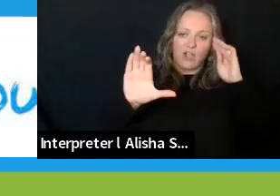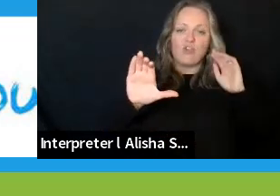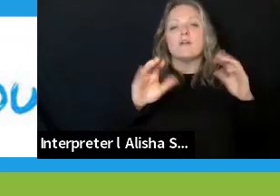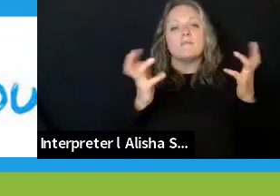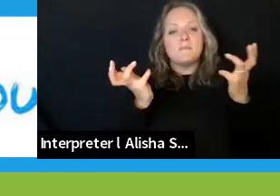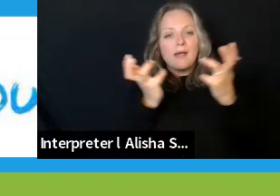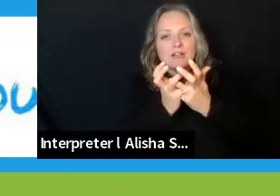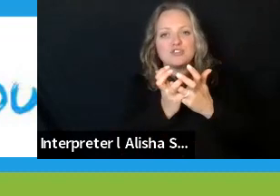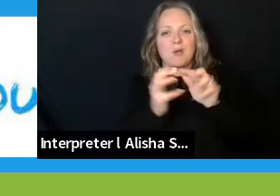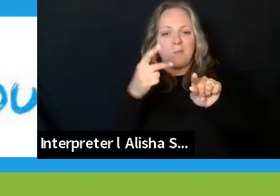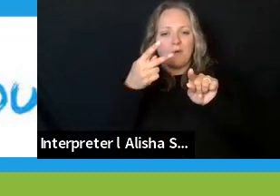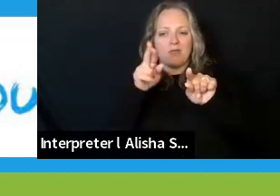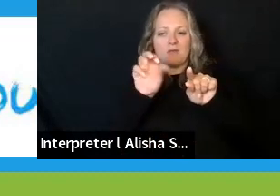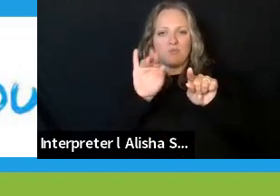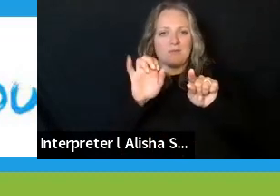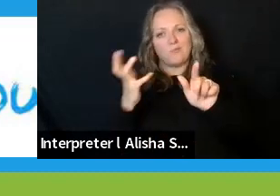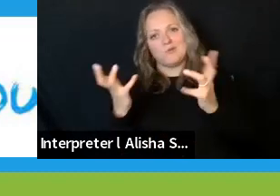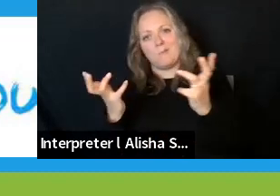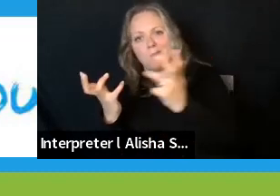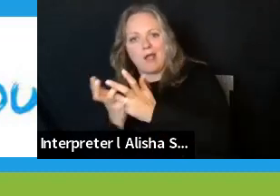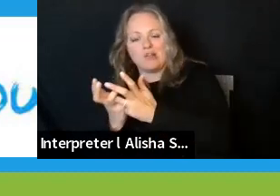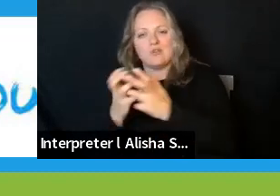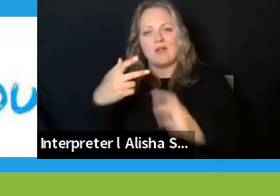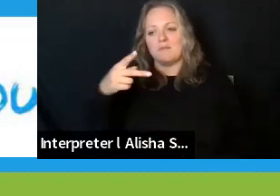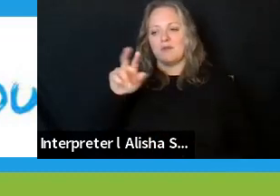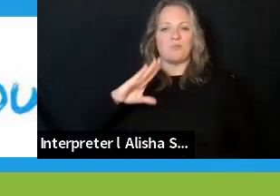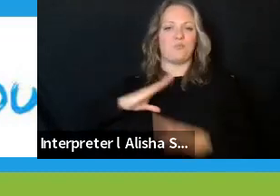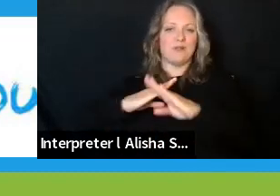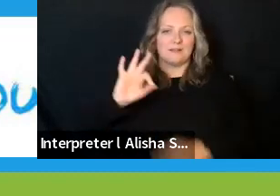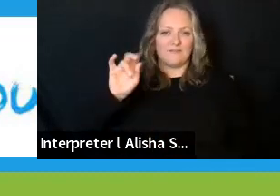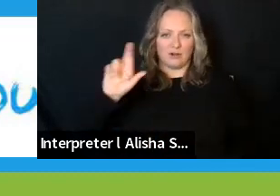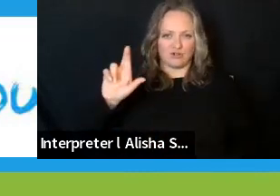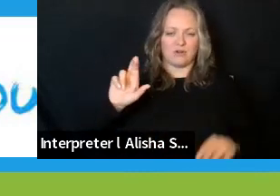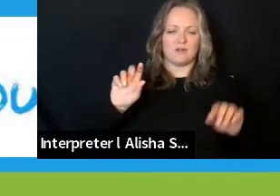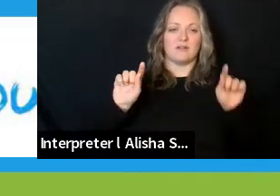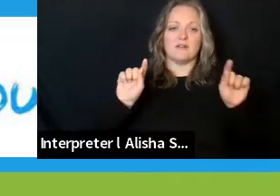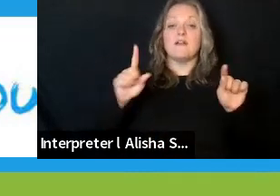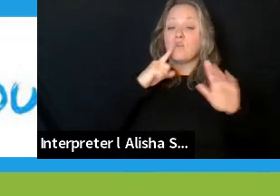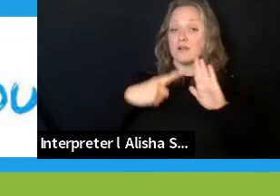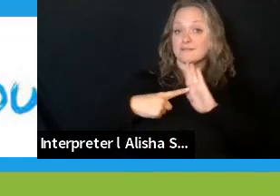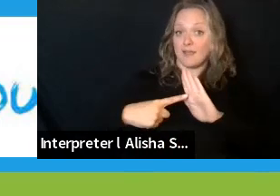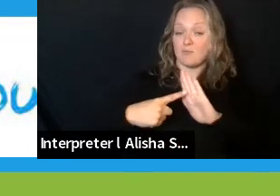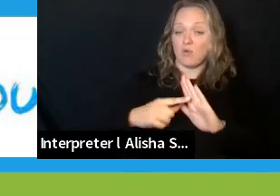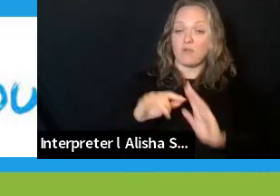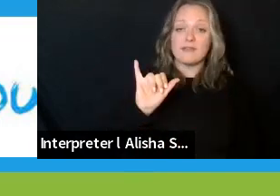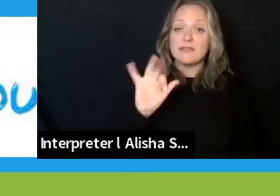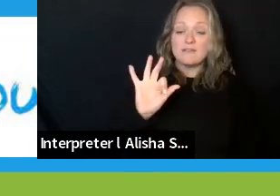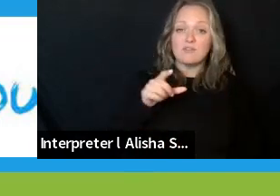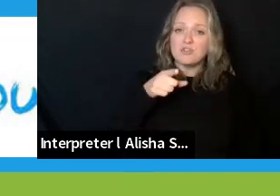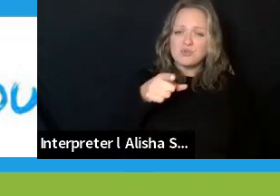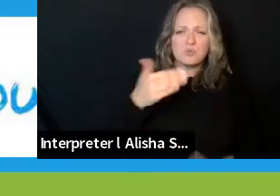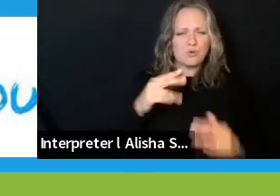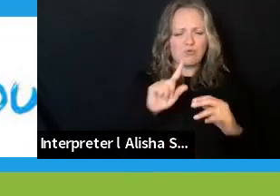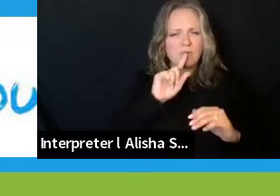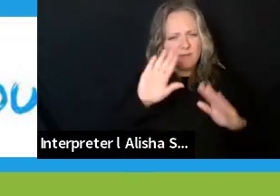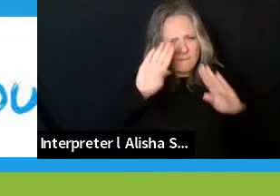which then matches up with a protective factor. So an example would be if you are really focusing on